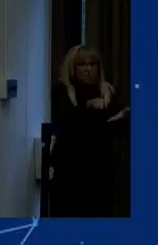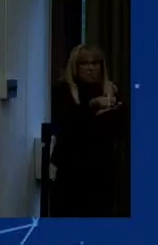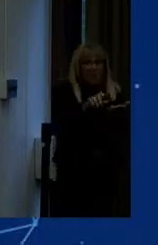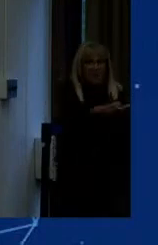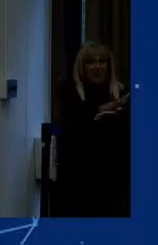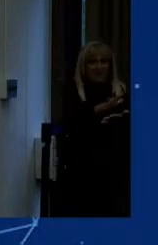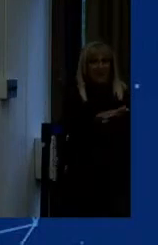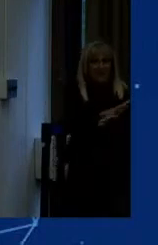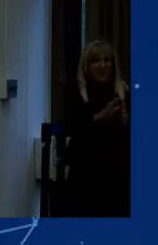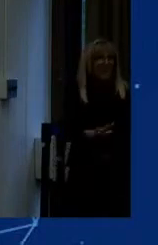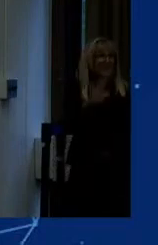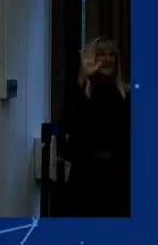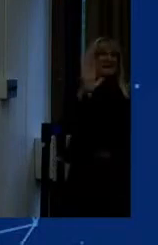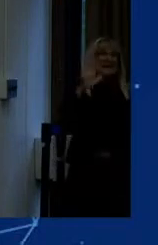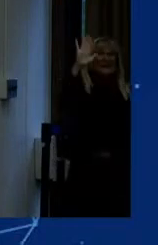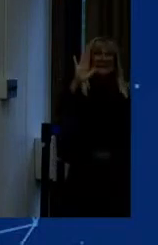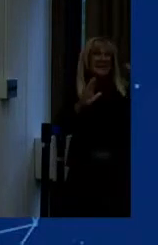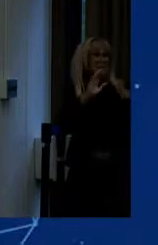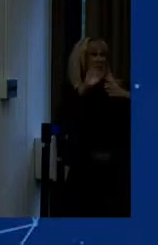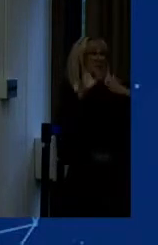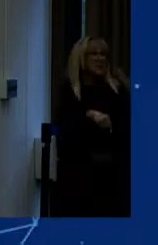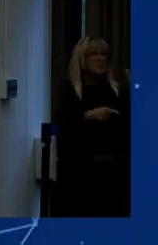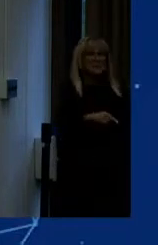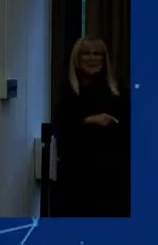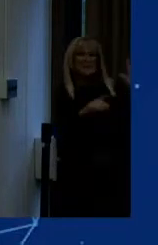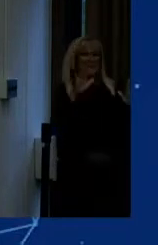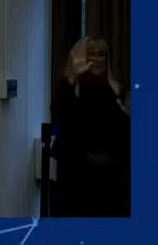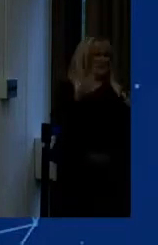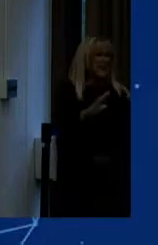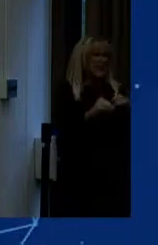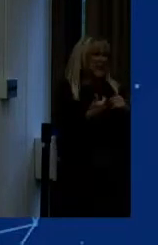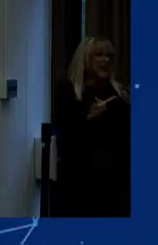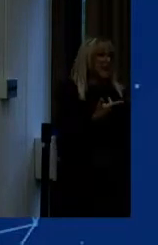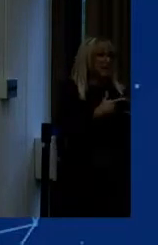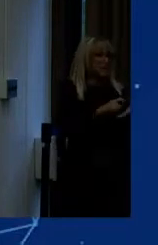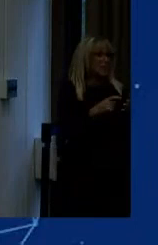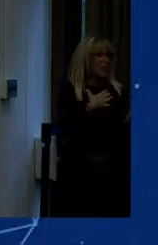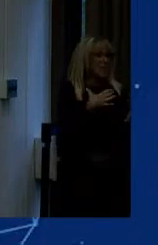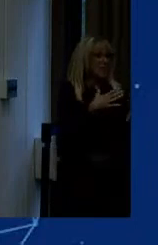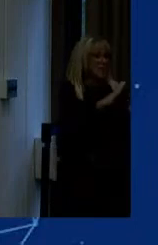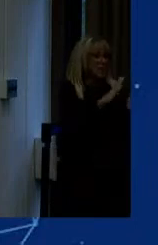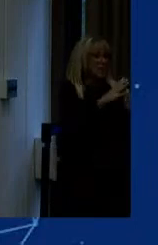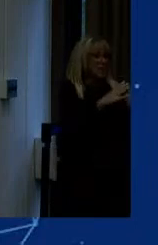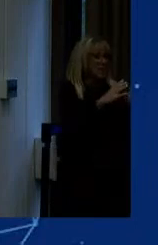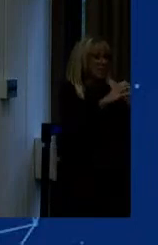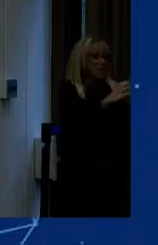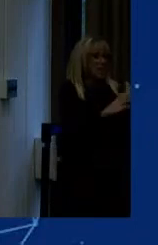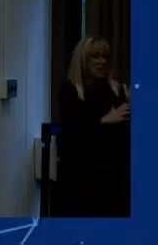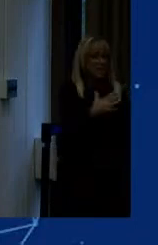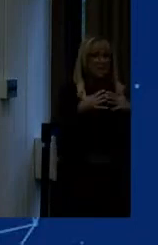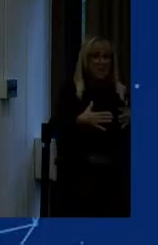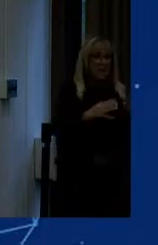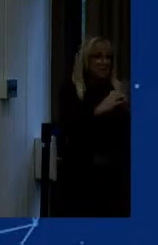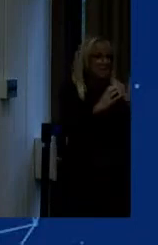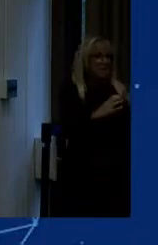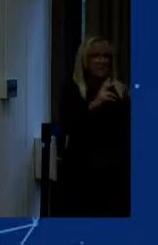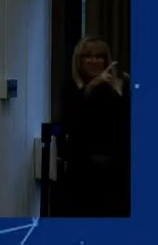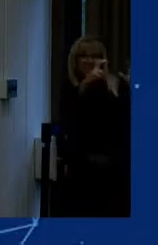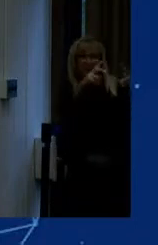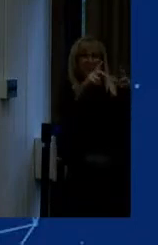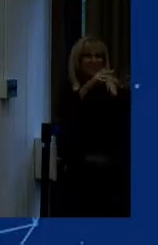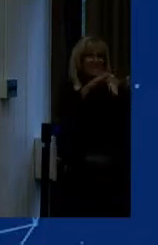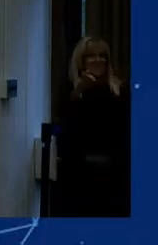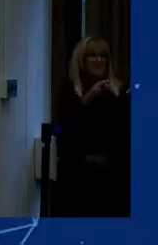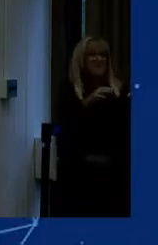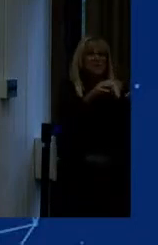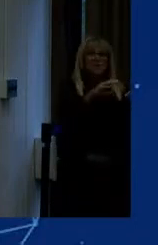the hands are always up. What do I put in my conclusion? Well, how do I write a body paragraph topic sentence? So ChatGPT will give them